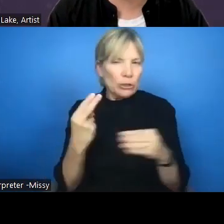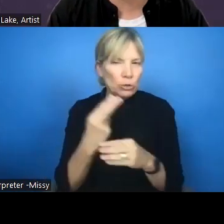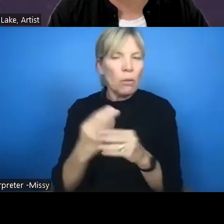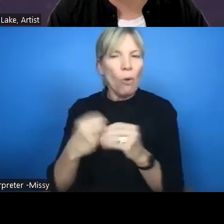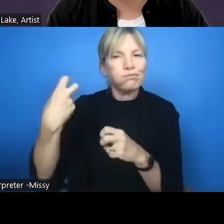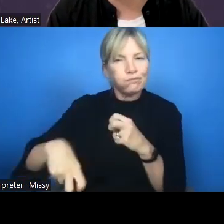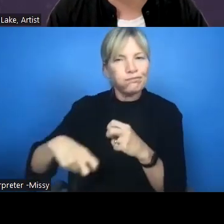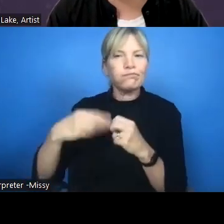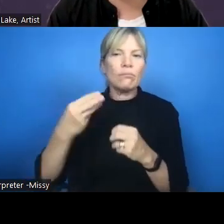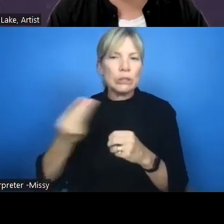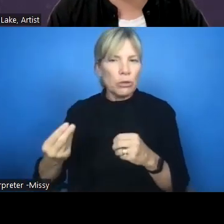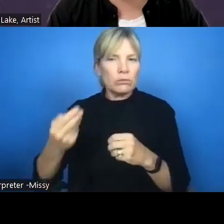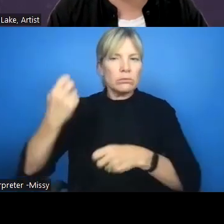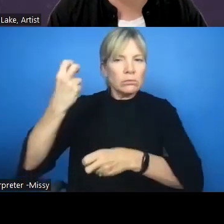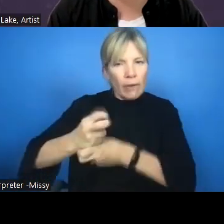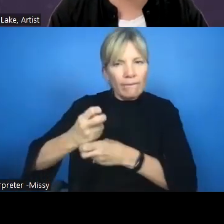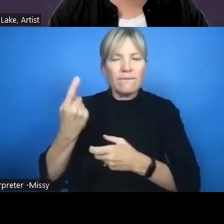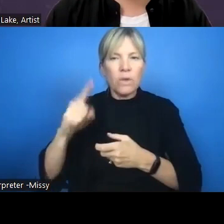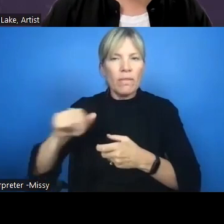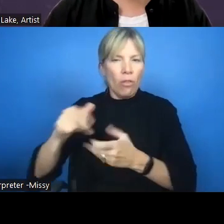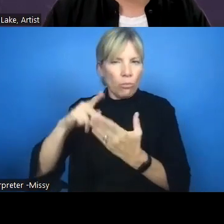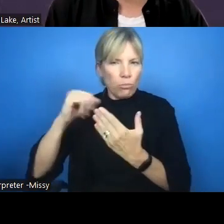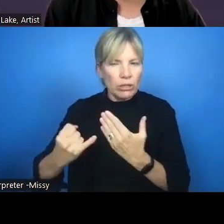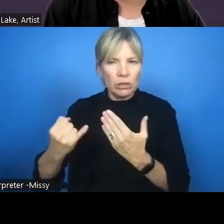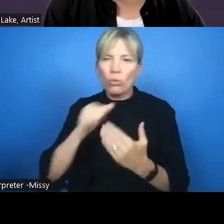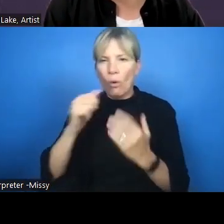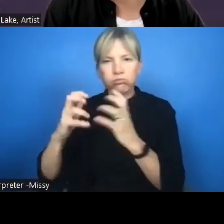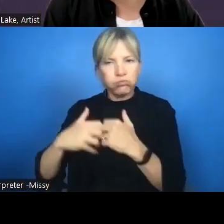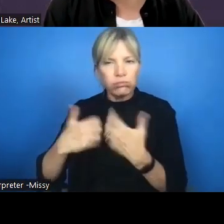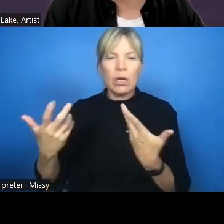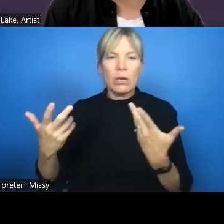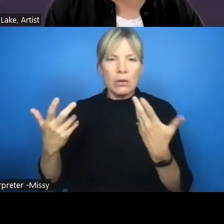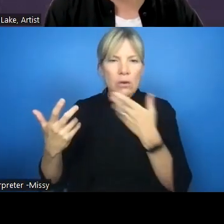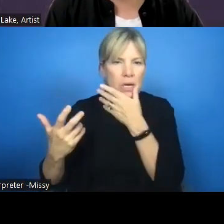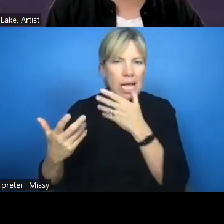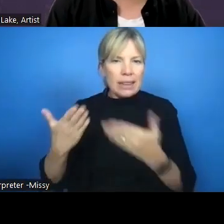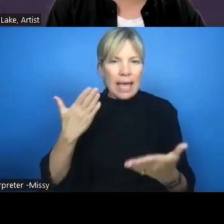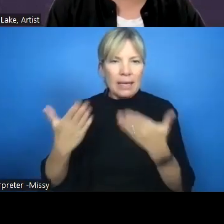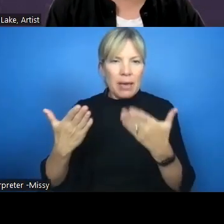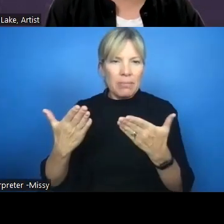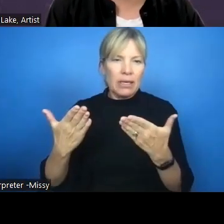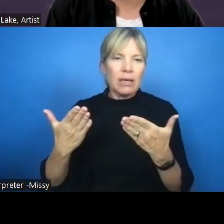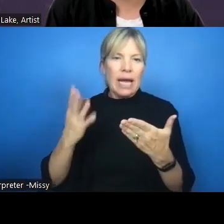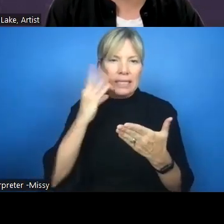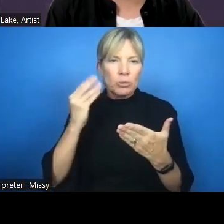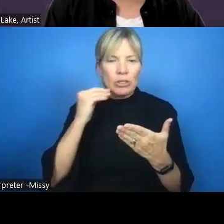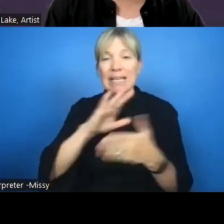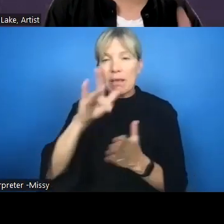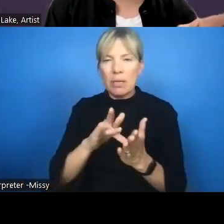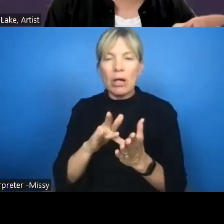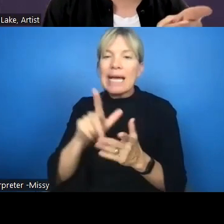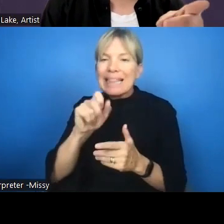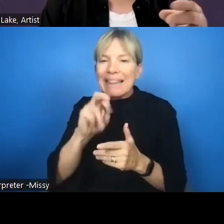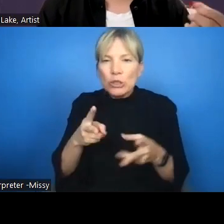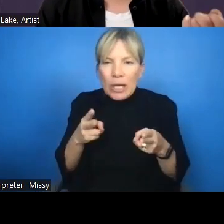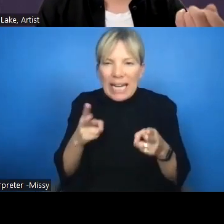durable material for this Argyle project, such as latex prints on the metal with an laser cutting. So this